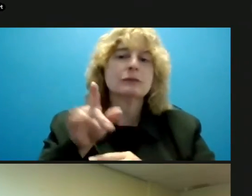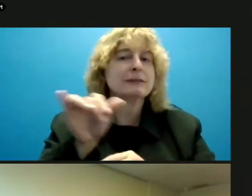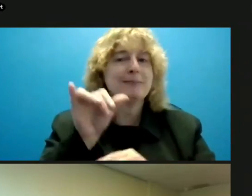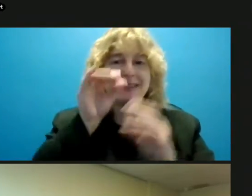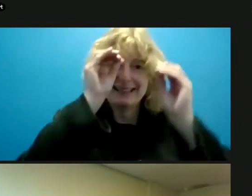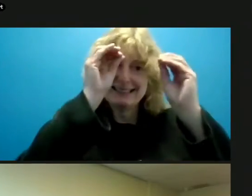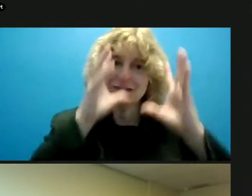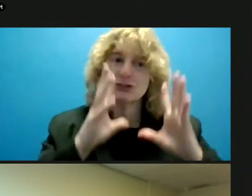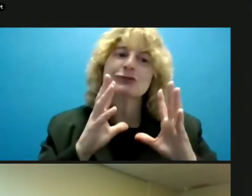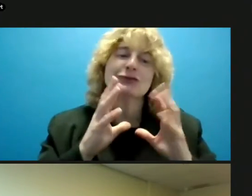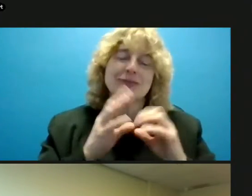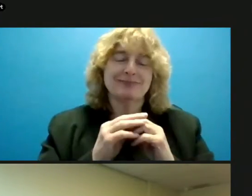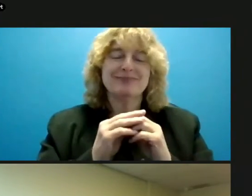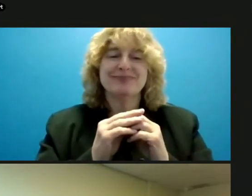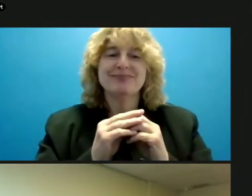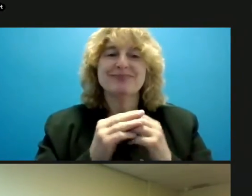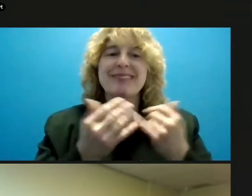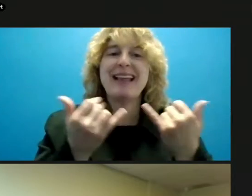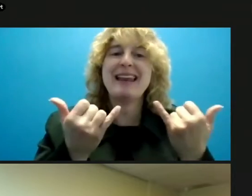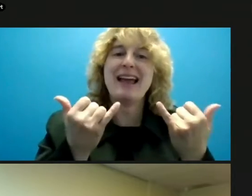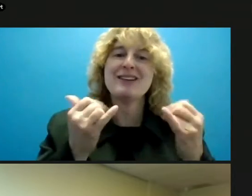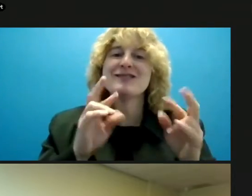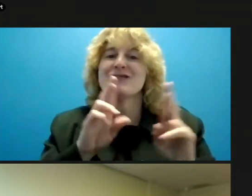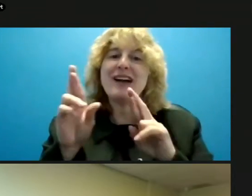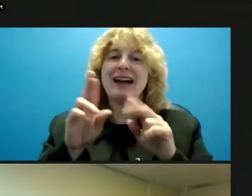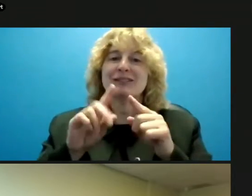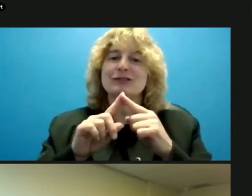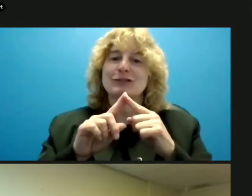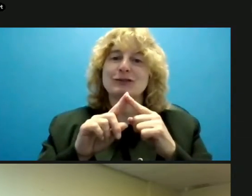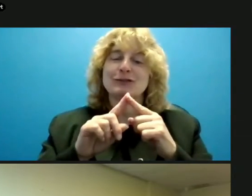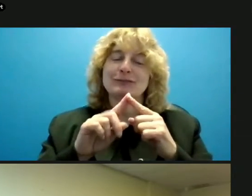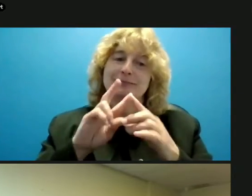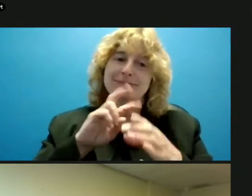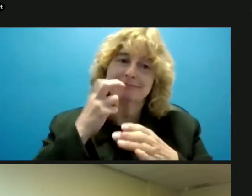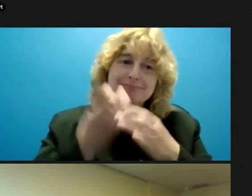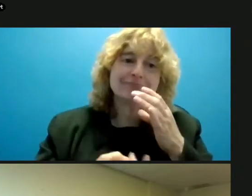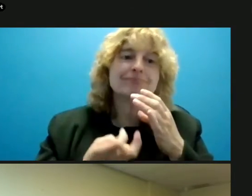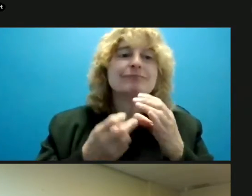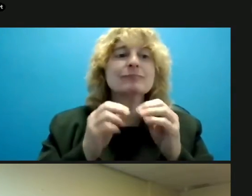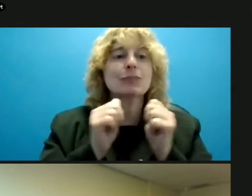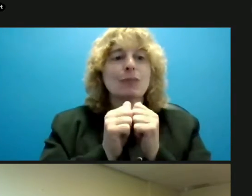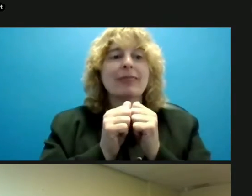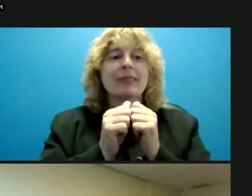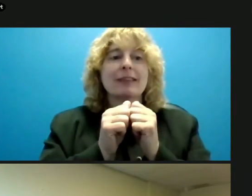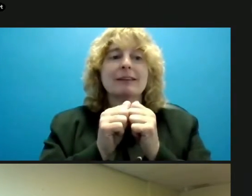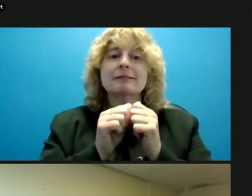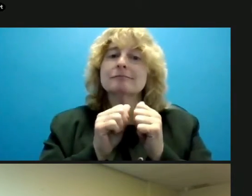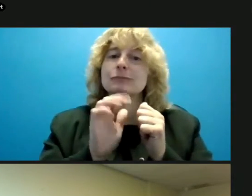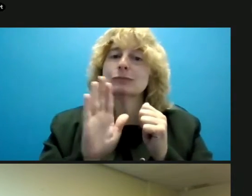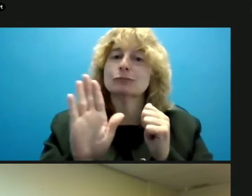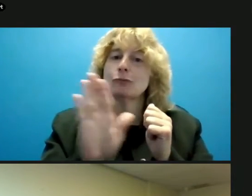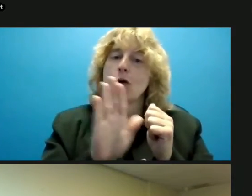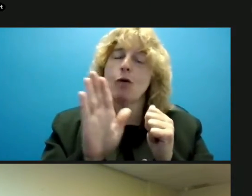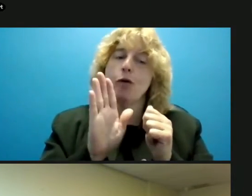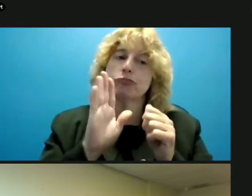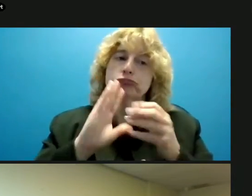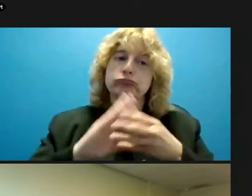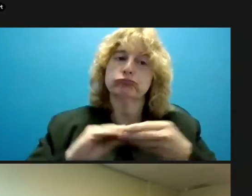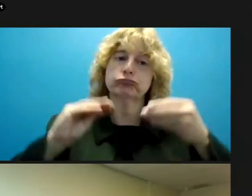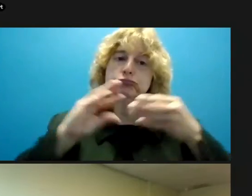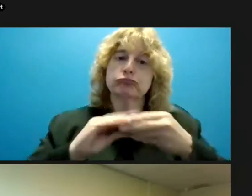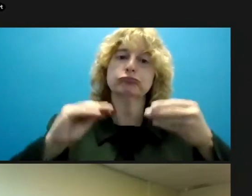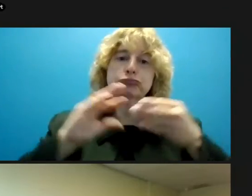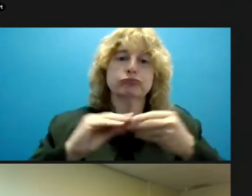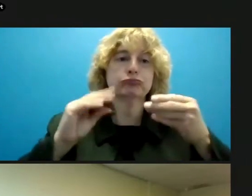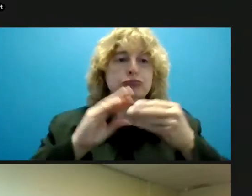So let's get ready to dive in. What we'd like to do with the two of you is have a conversation over